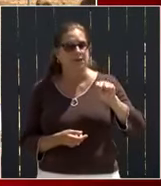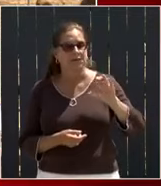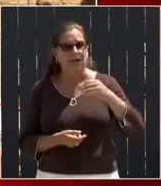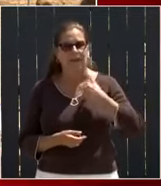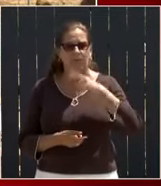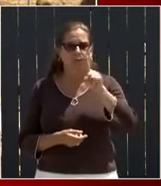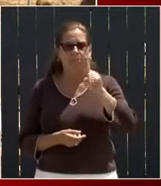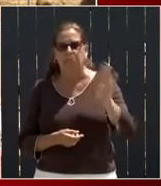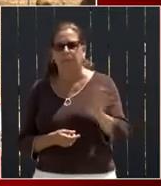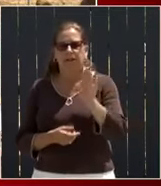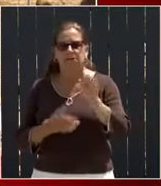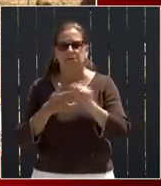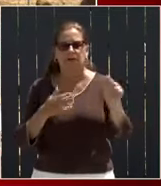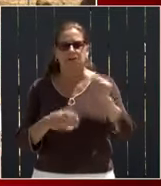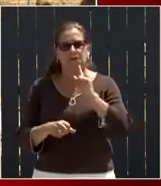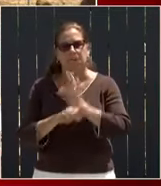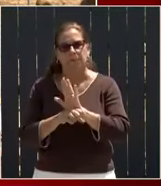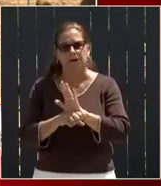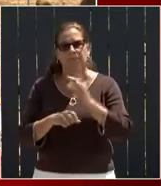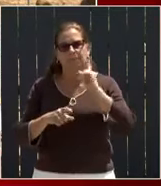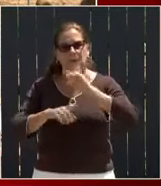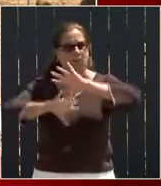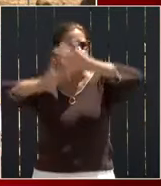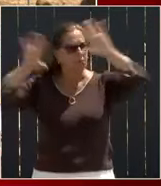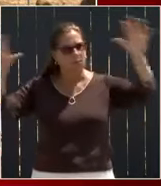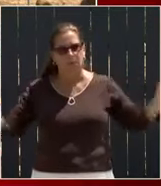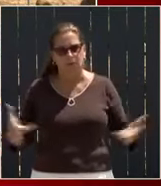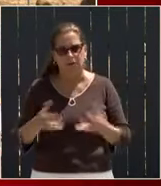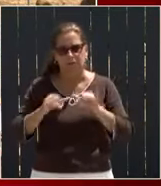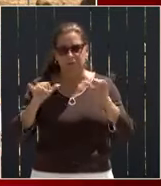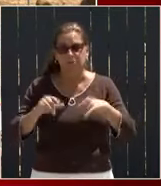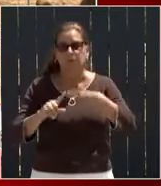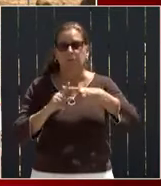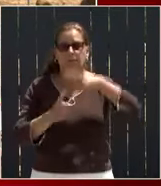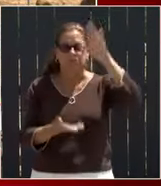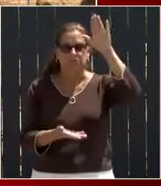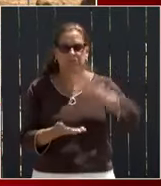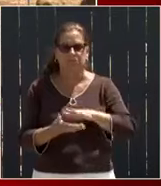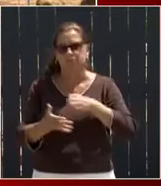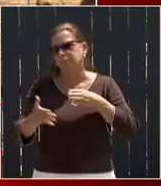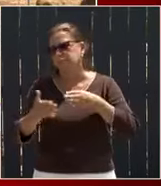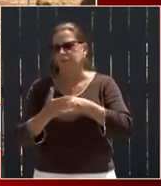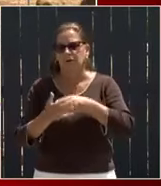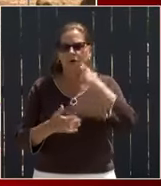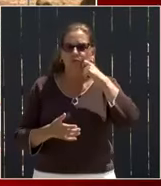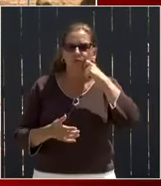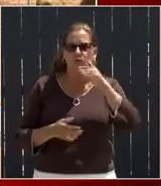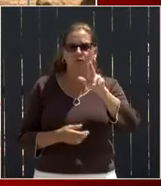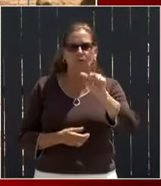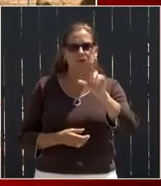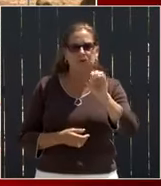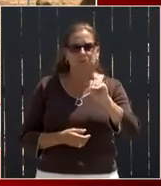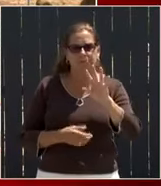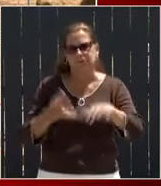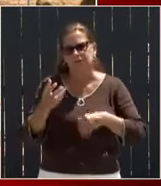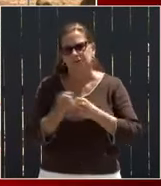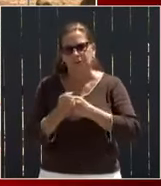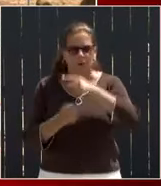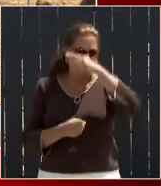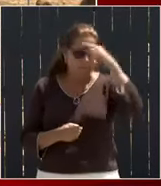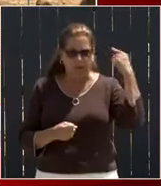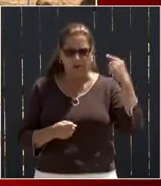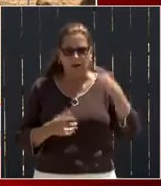to help end systemic racism and support the economic empowerment of Black Americans and low and moderate income families. Through